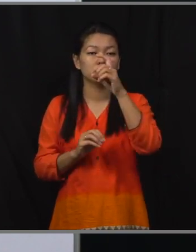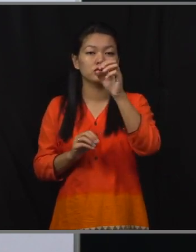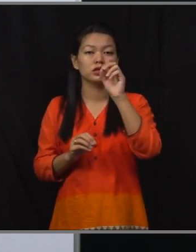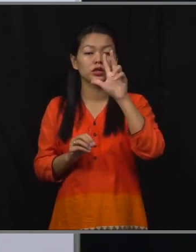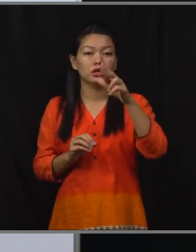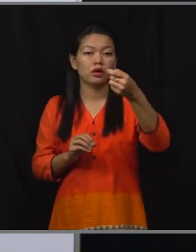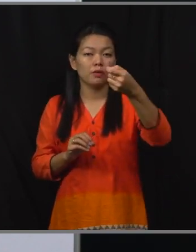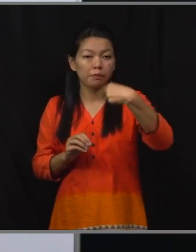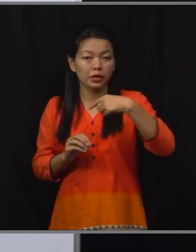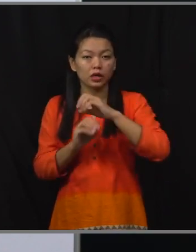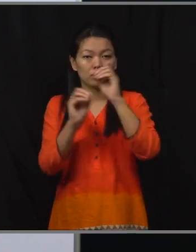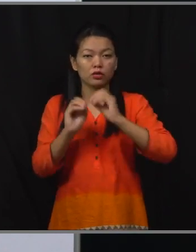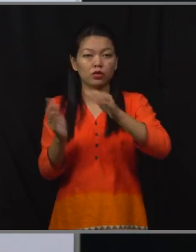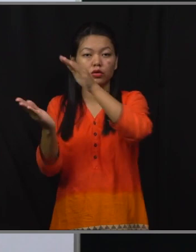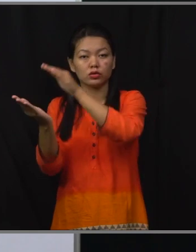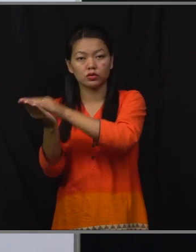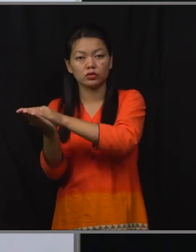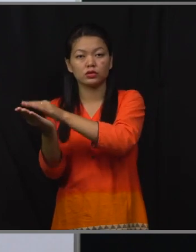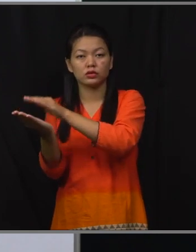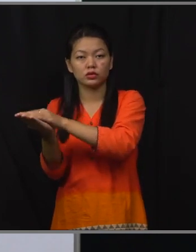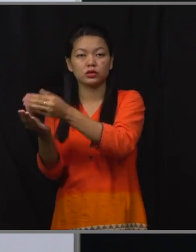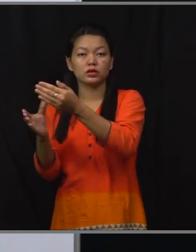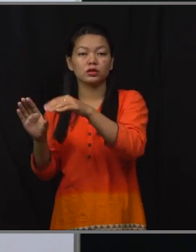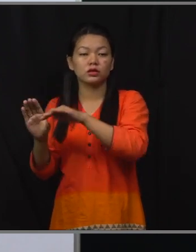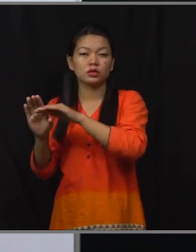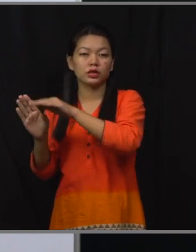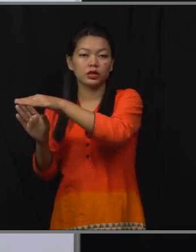receive. So total interest on the fixed deposits comes to